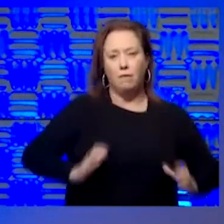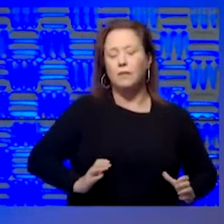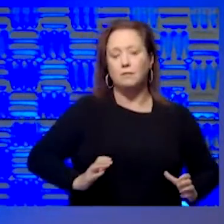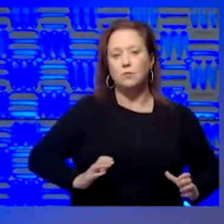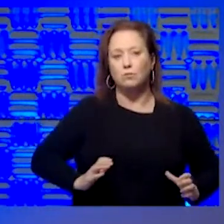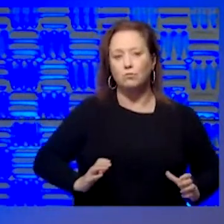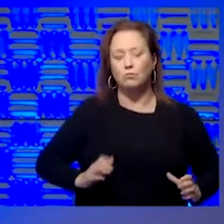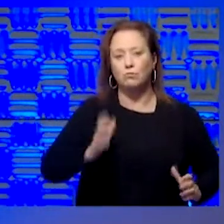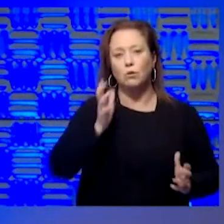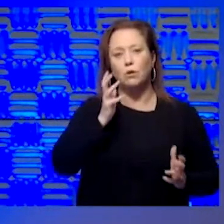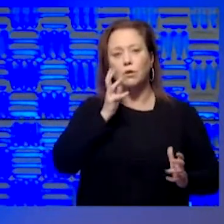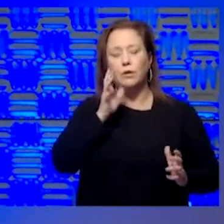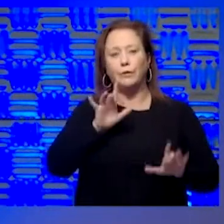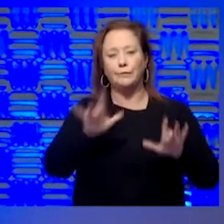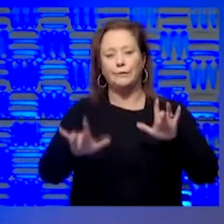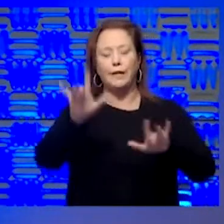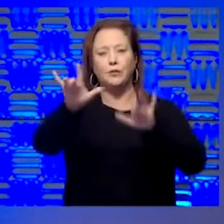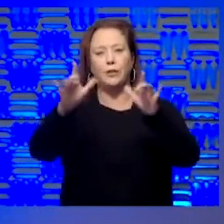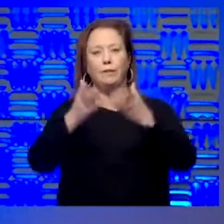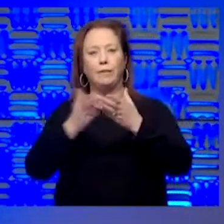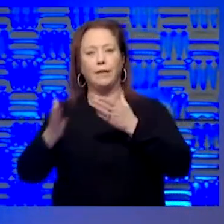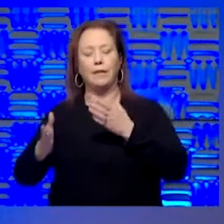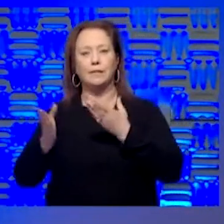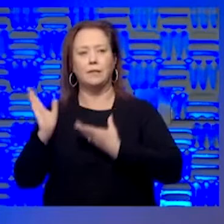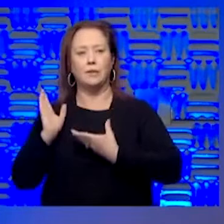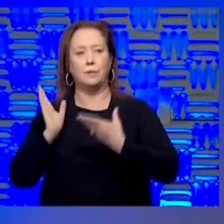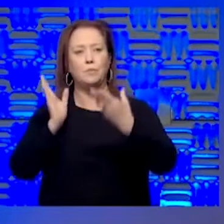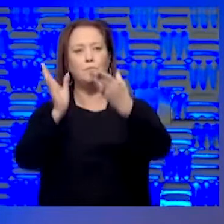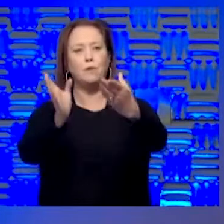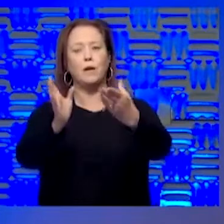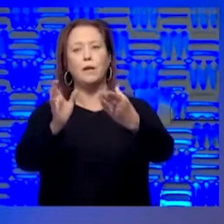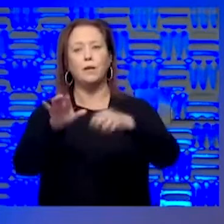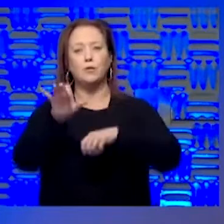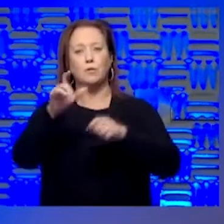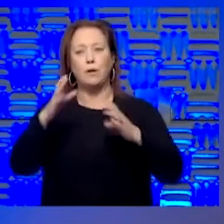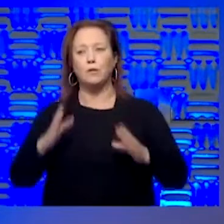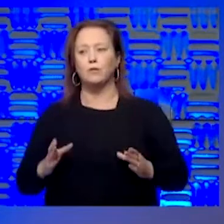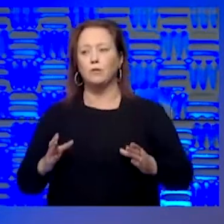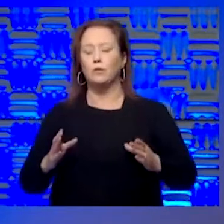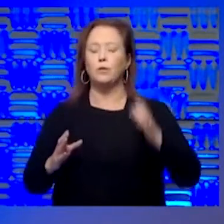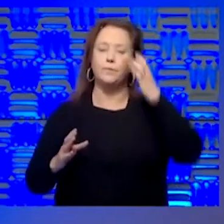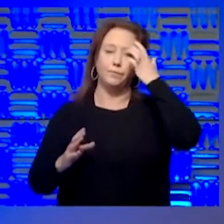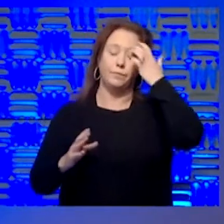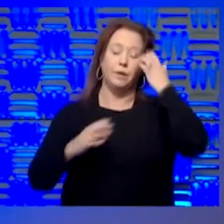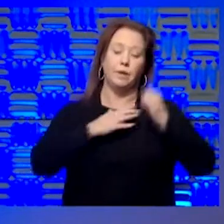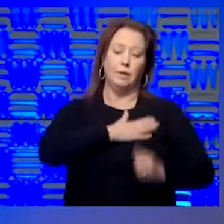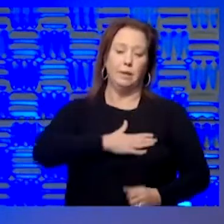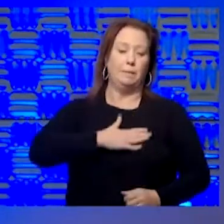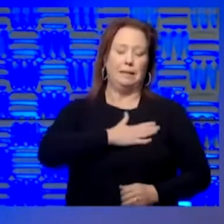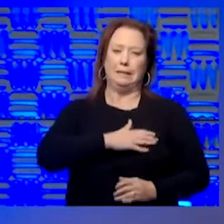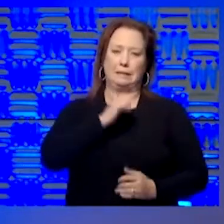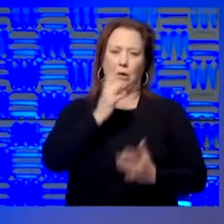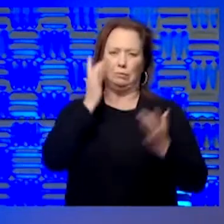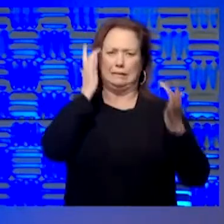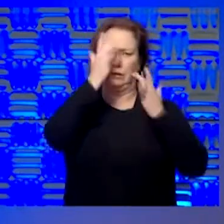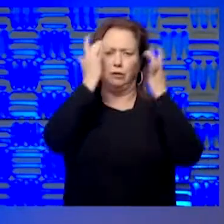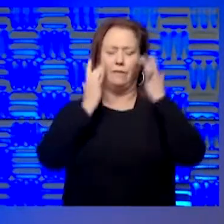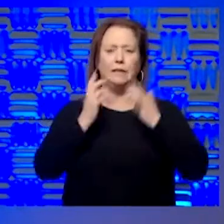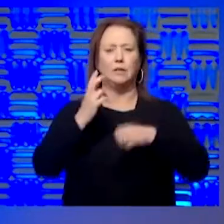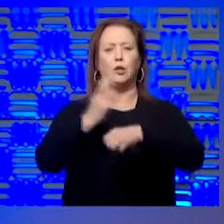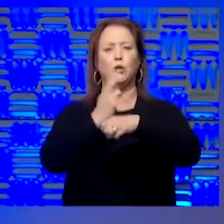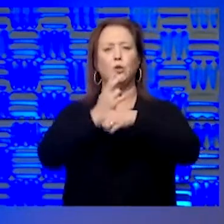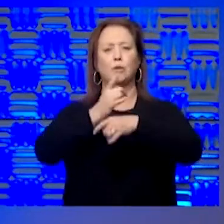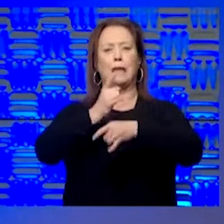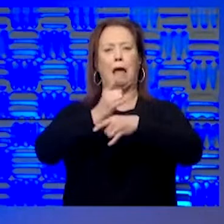way or another. You're touching the products that they're bringing to the cash register. Please just don't touch your face. Use the